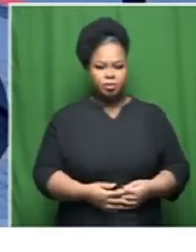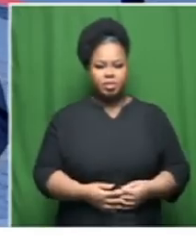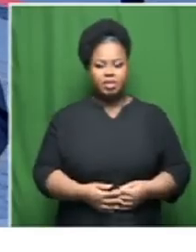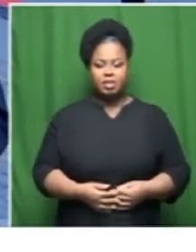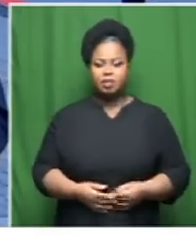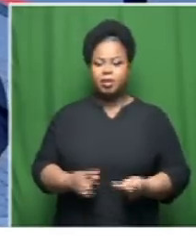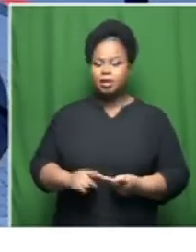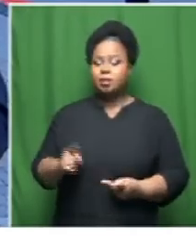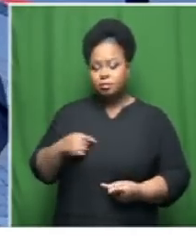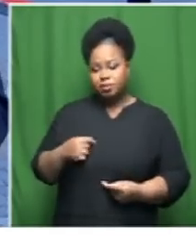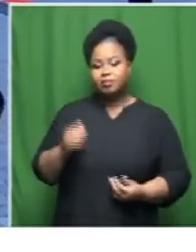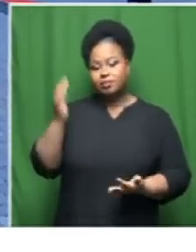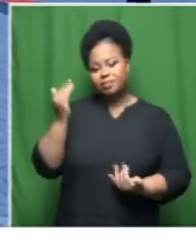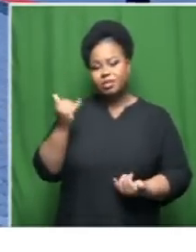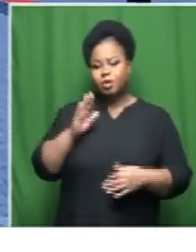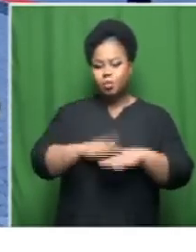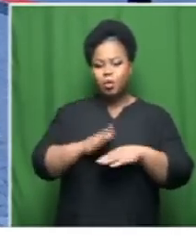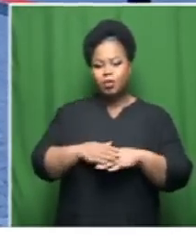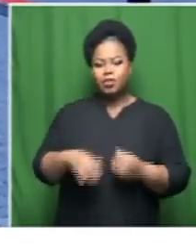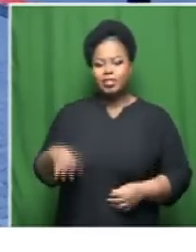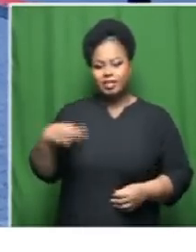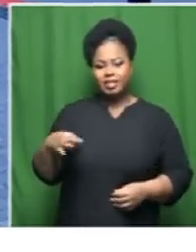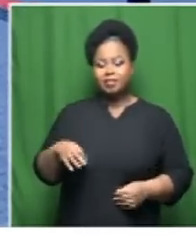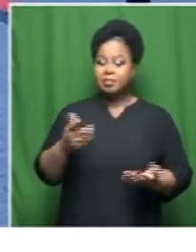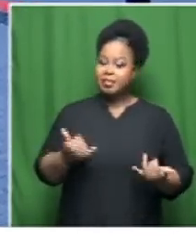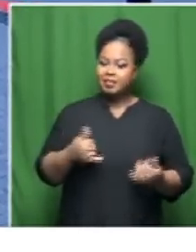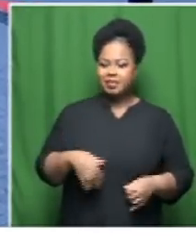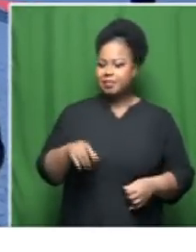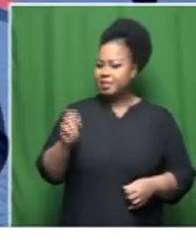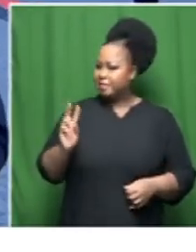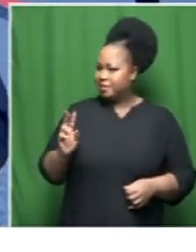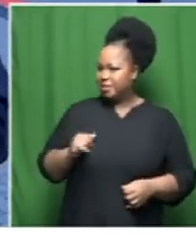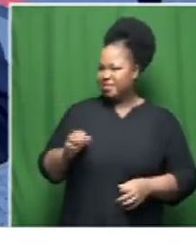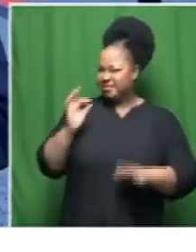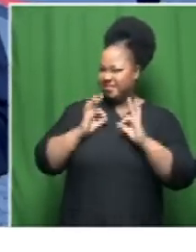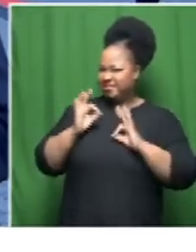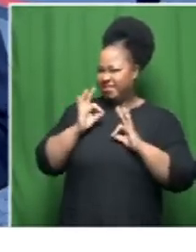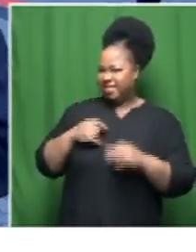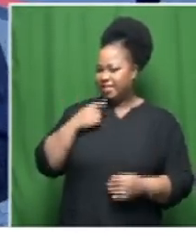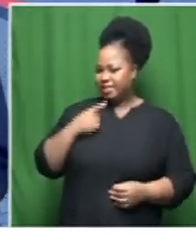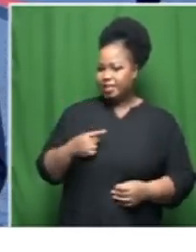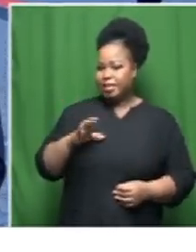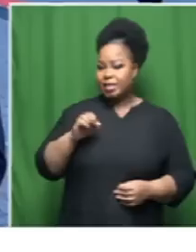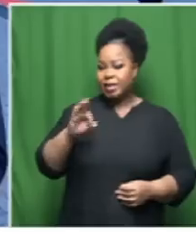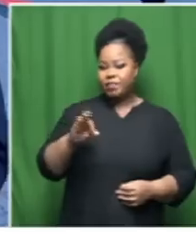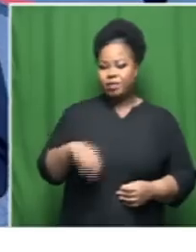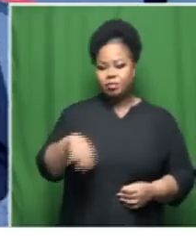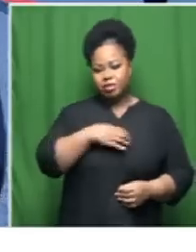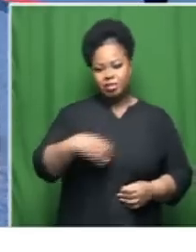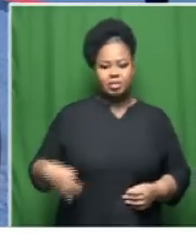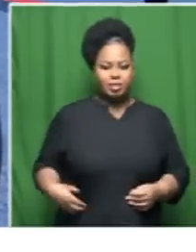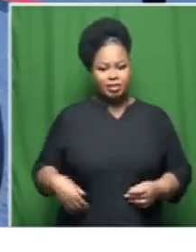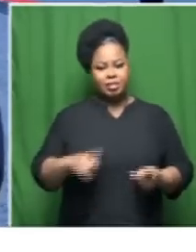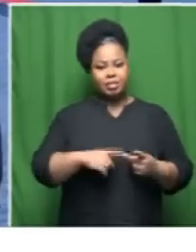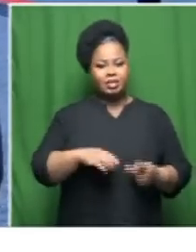as I said, a lot expected a bit later on. The girls expected 9:55. V was telling me that we're expecting the CAF president? Yes, we are expecting the